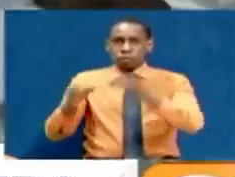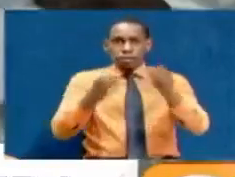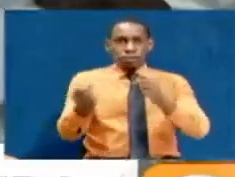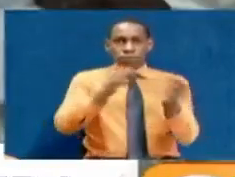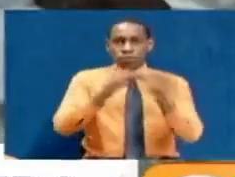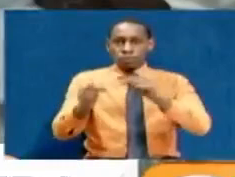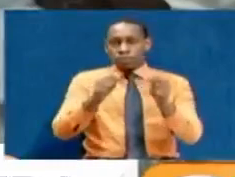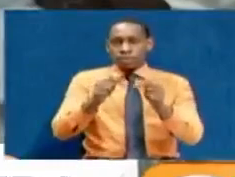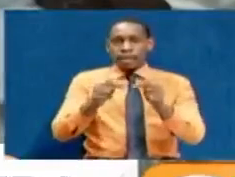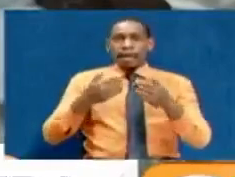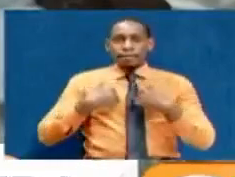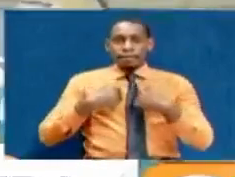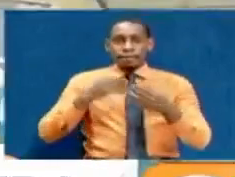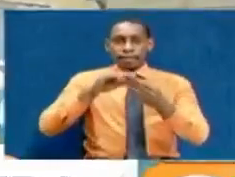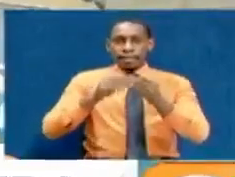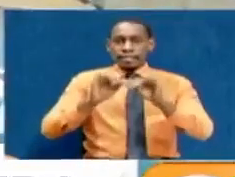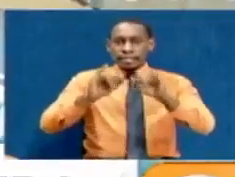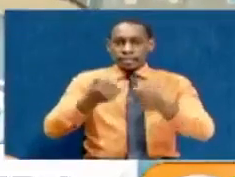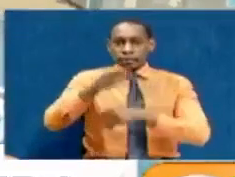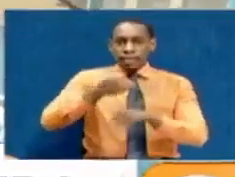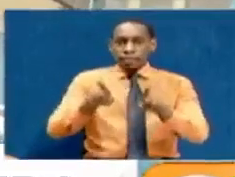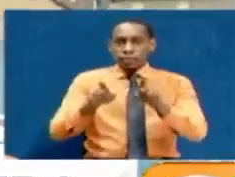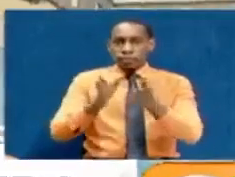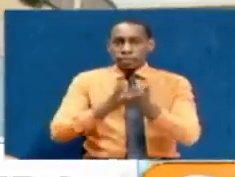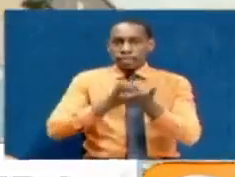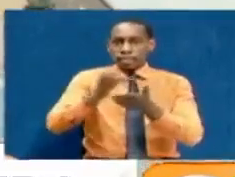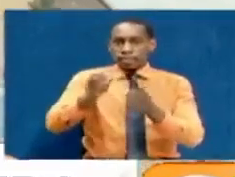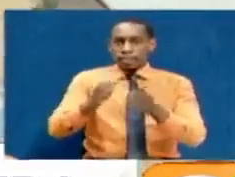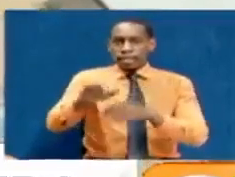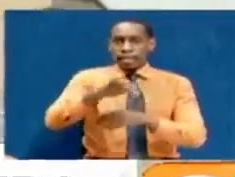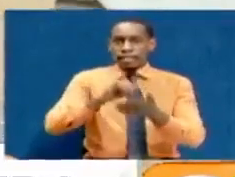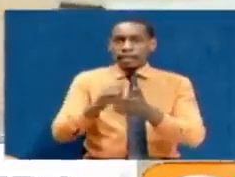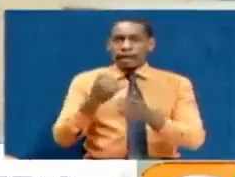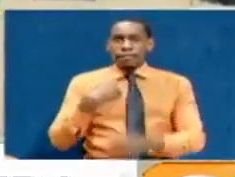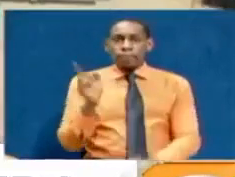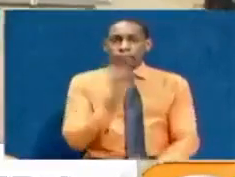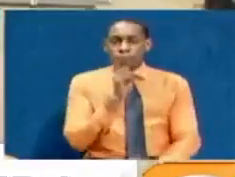conflict and creation of new settlements, locations and enclosures in disputed areas.